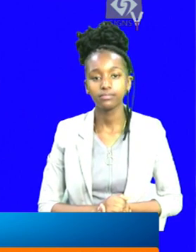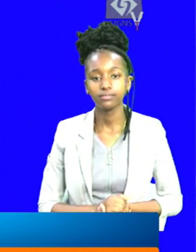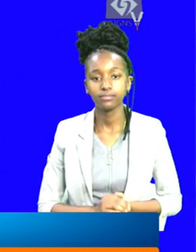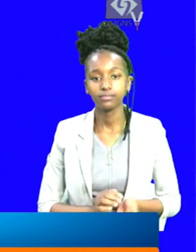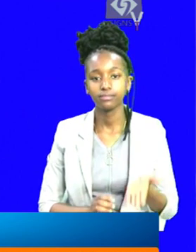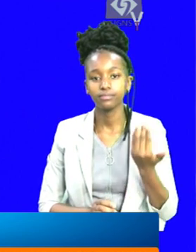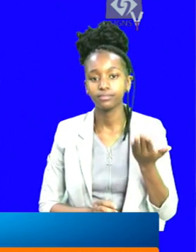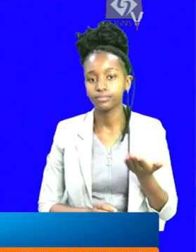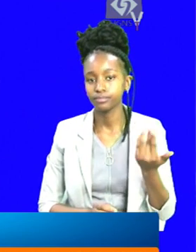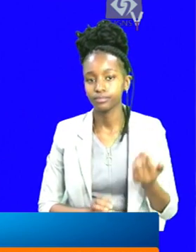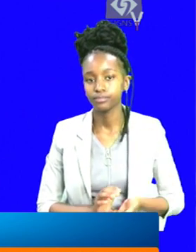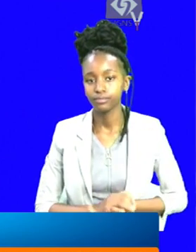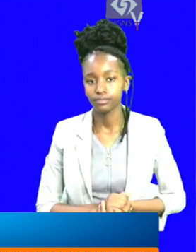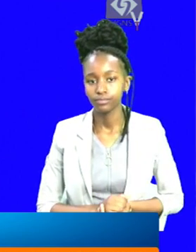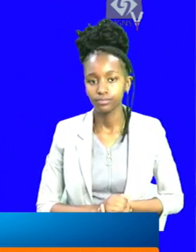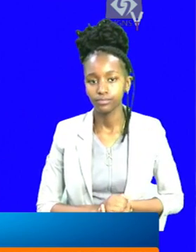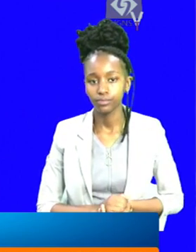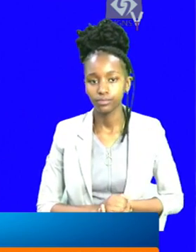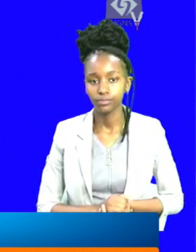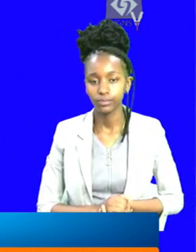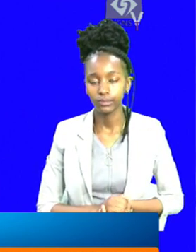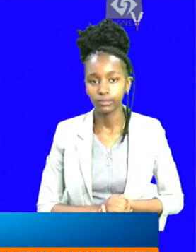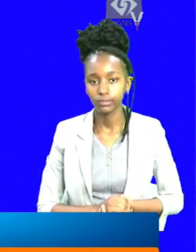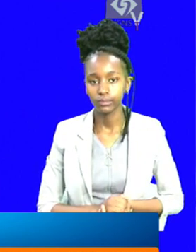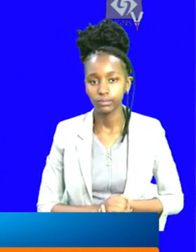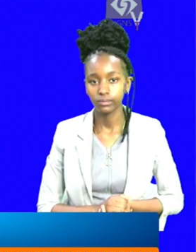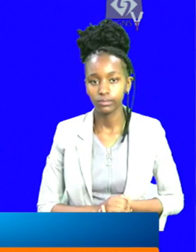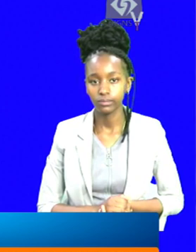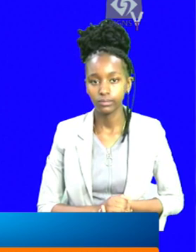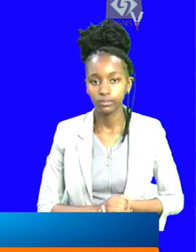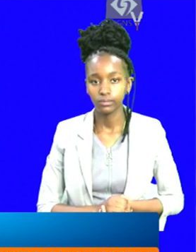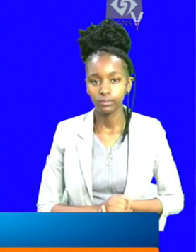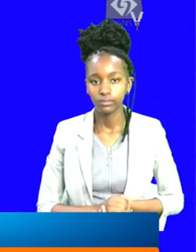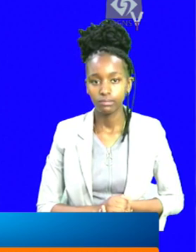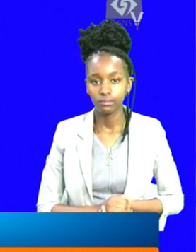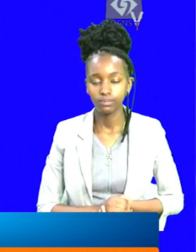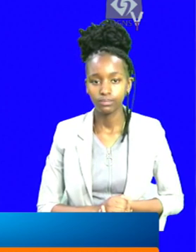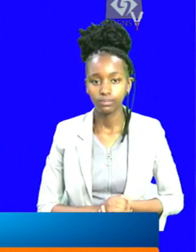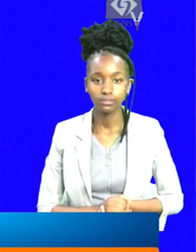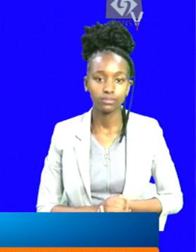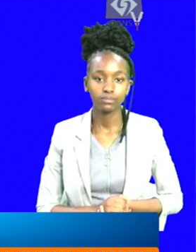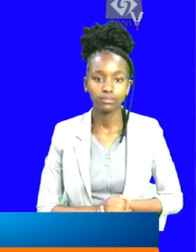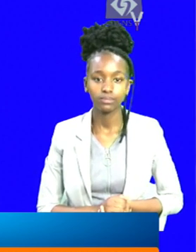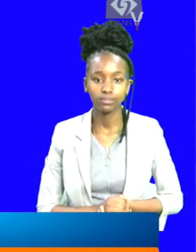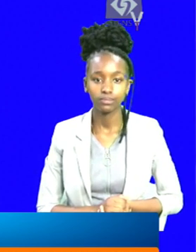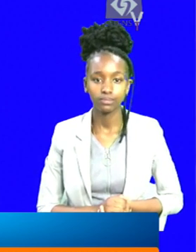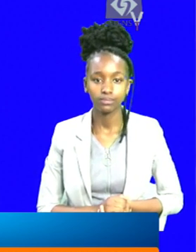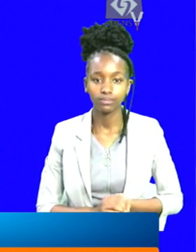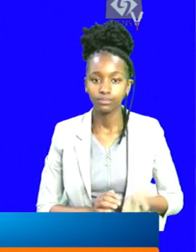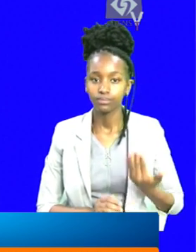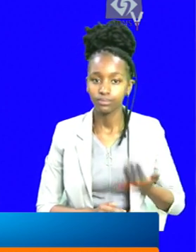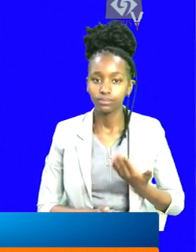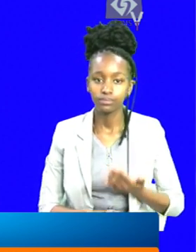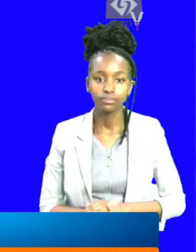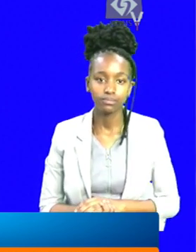are engaging in is about the deliberate policy decisions by the Kenya Kwanza regime to make